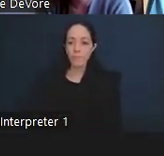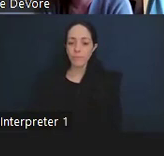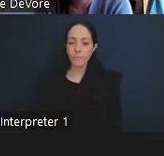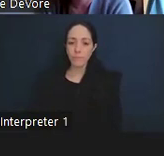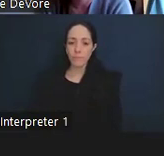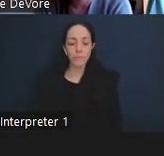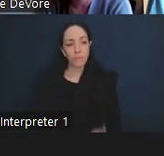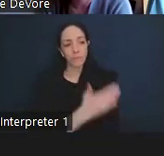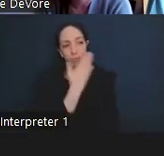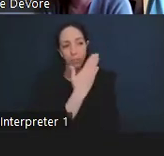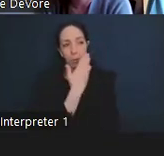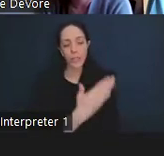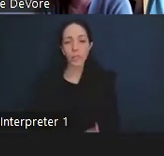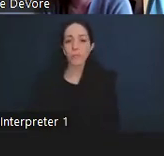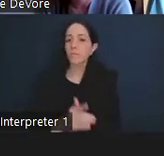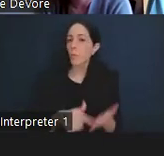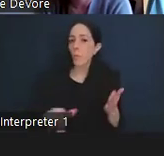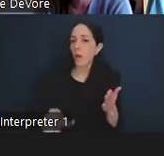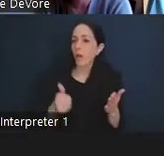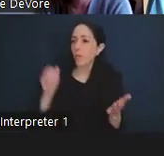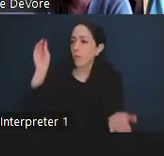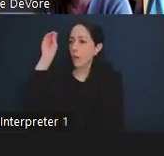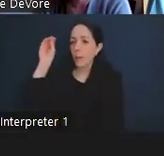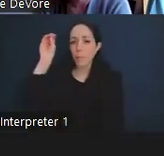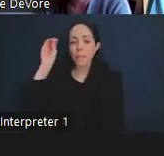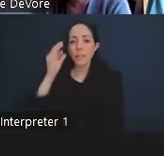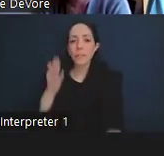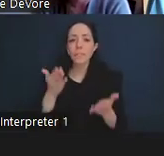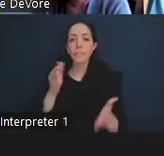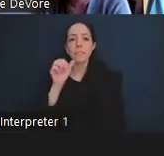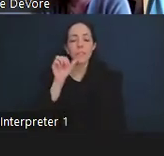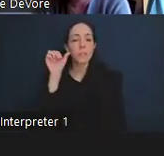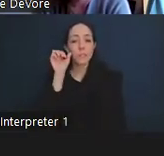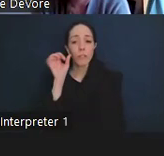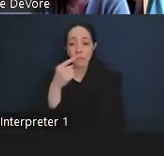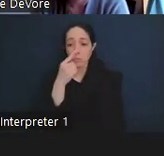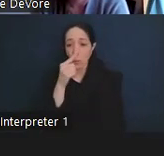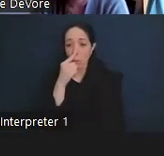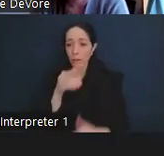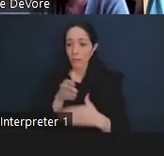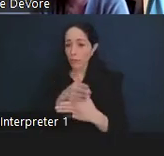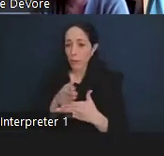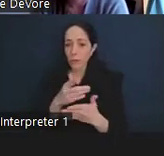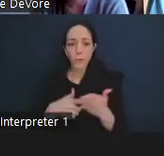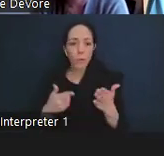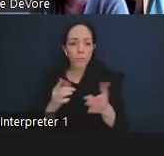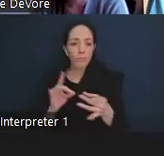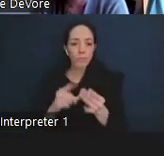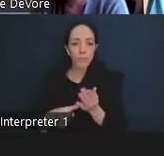Thank you, Lisa. What other opinions came up in the ACE yesterday if people are willing to share?